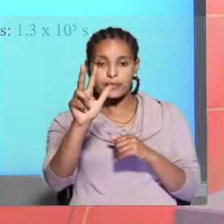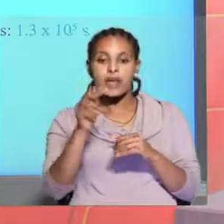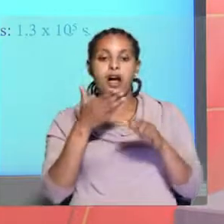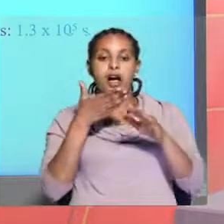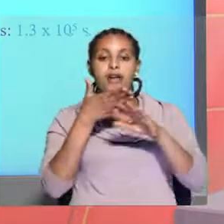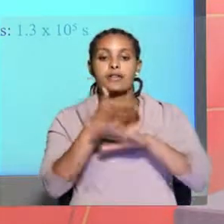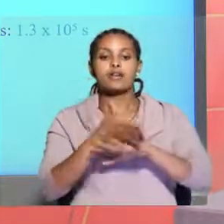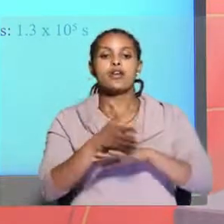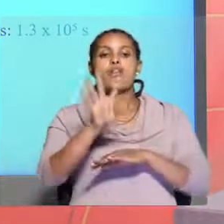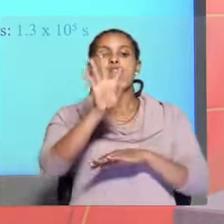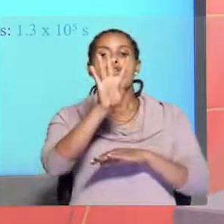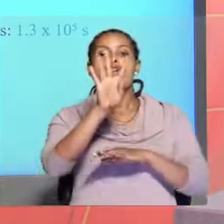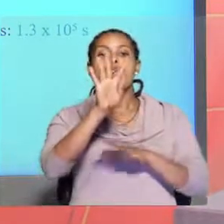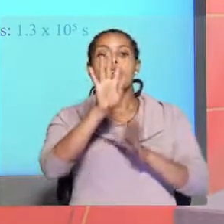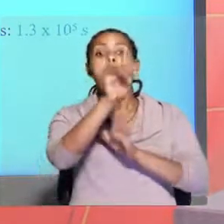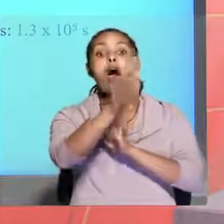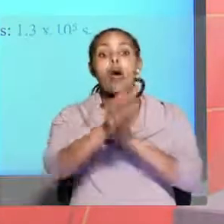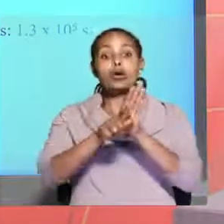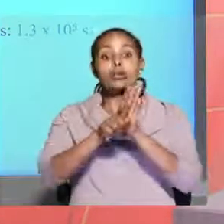after 4